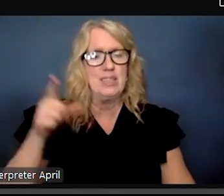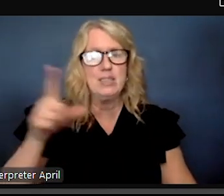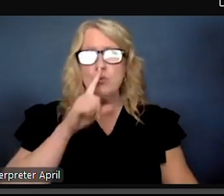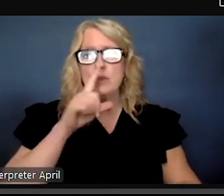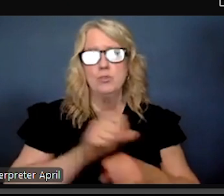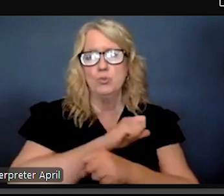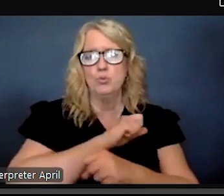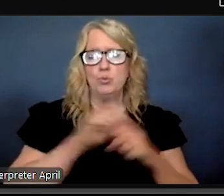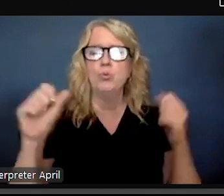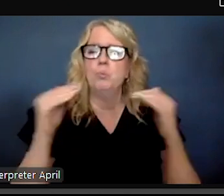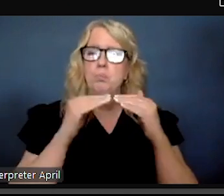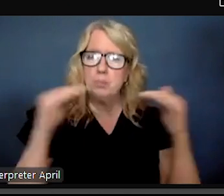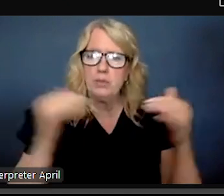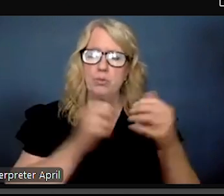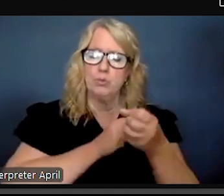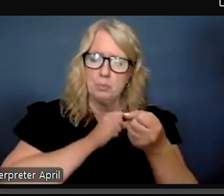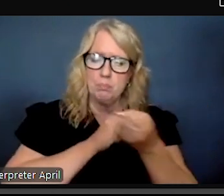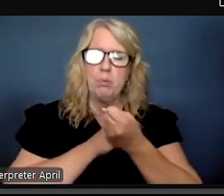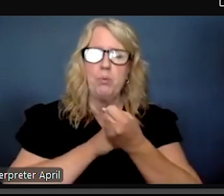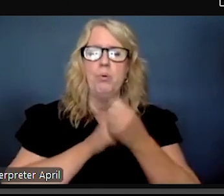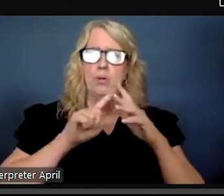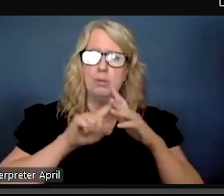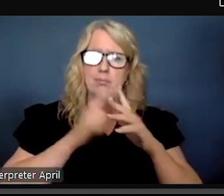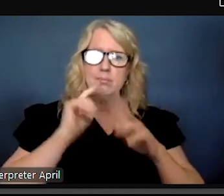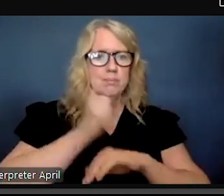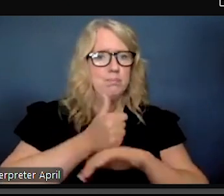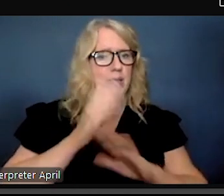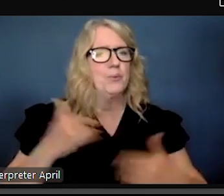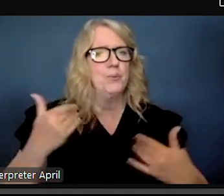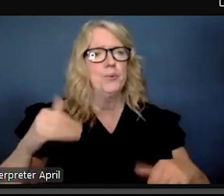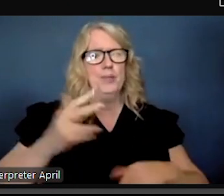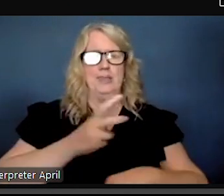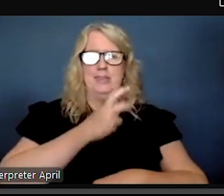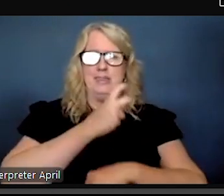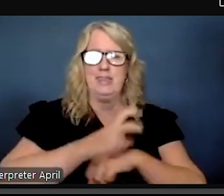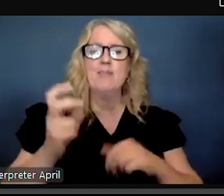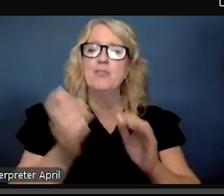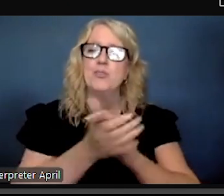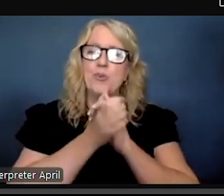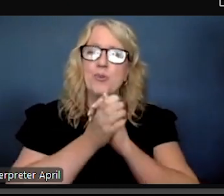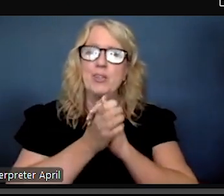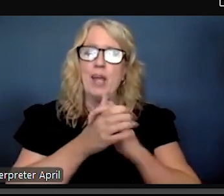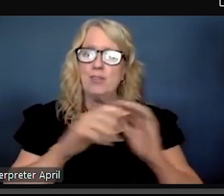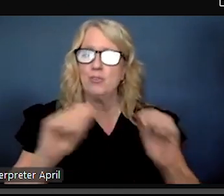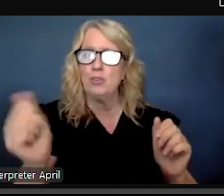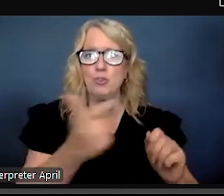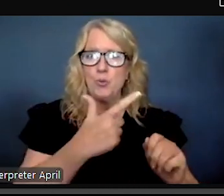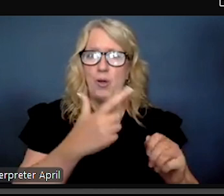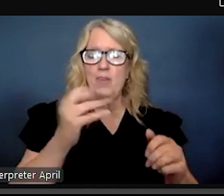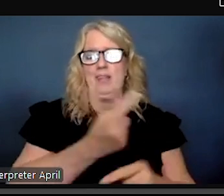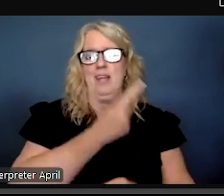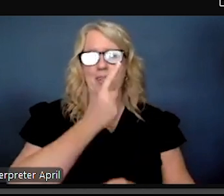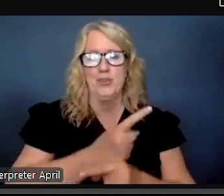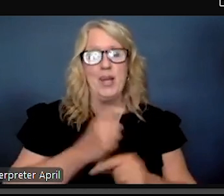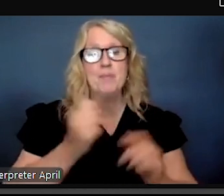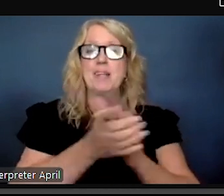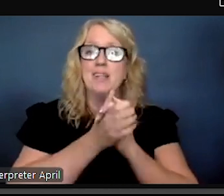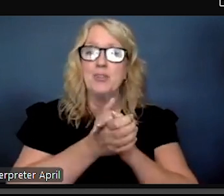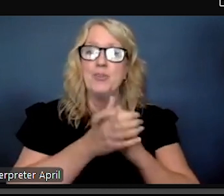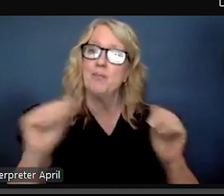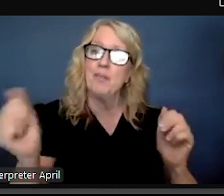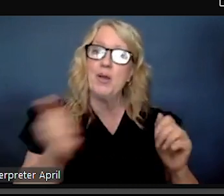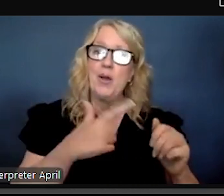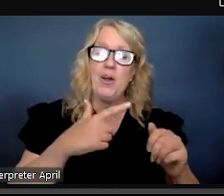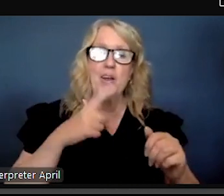peer support pioneer. This was a tough one, guys. So congratulations to all of you who did get it correct, and congratulations to all of us for